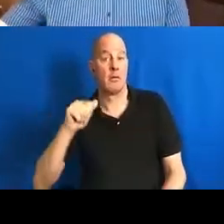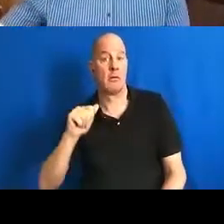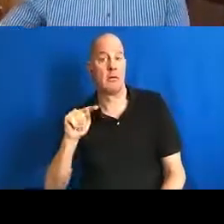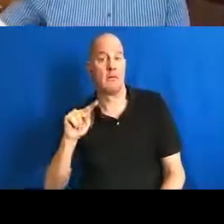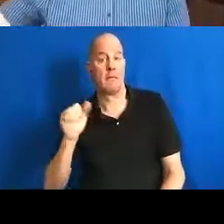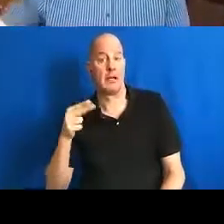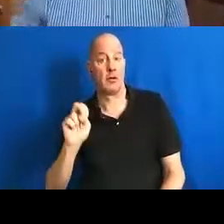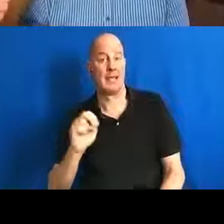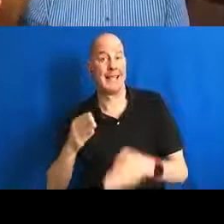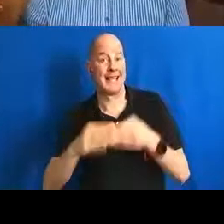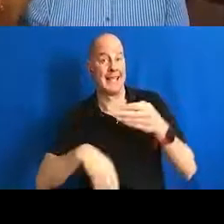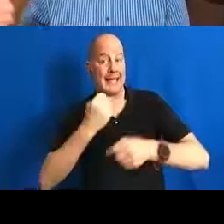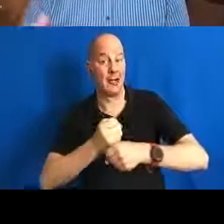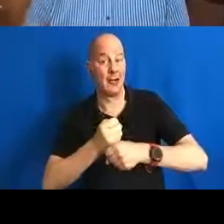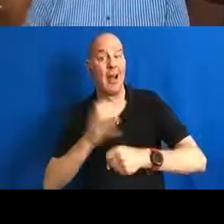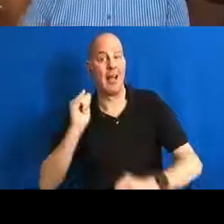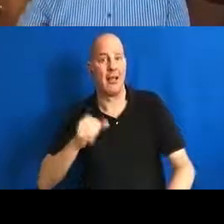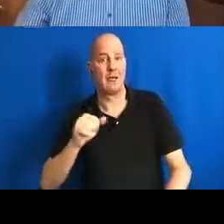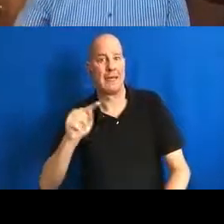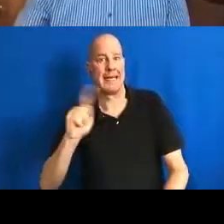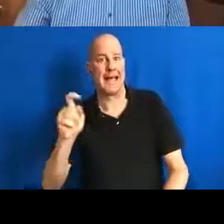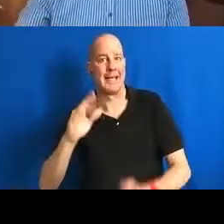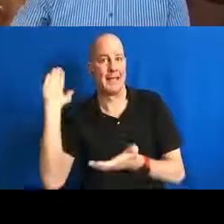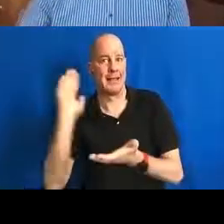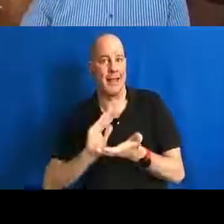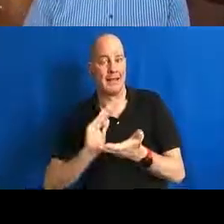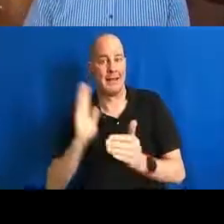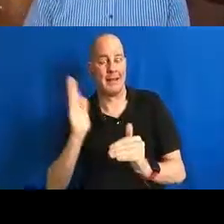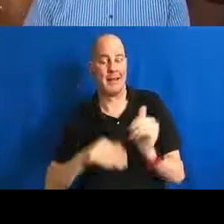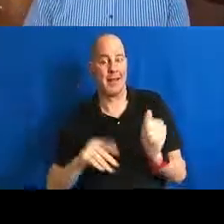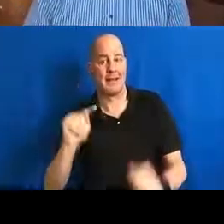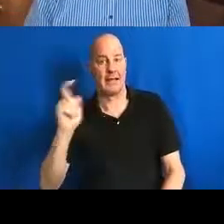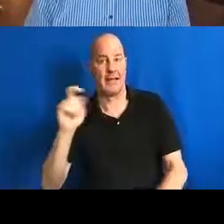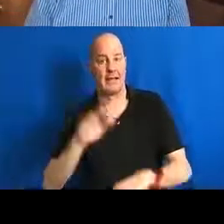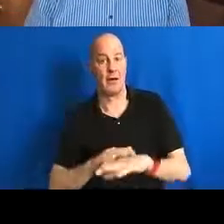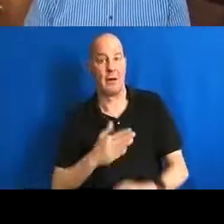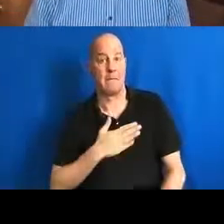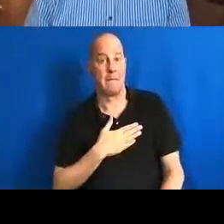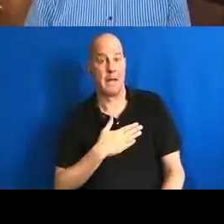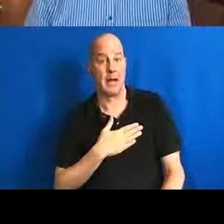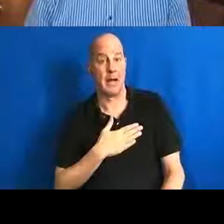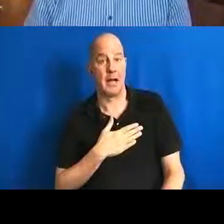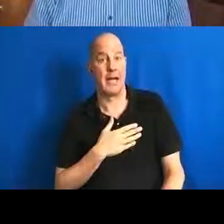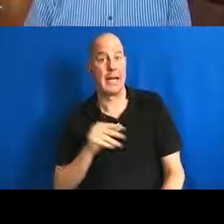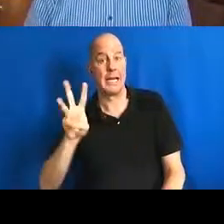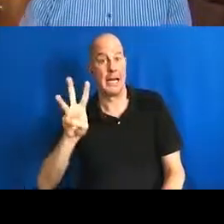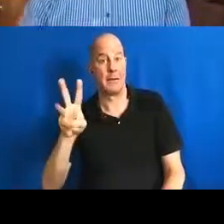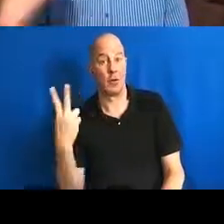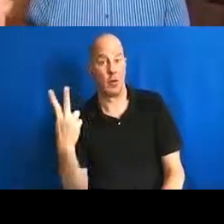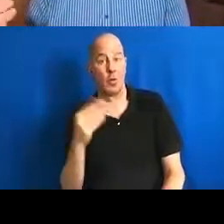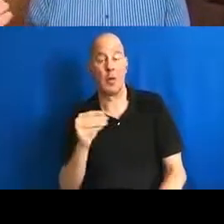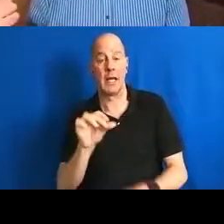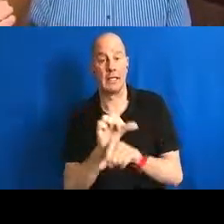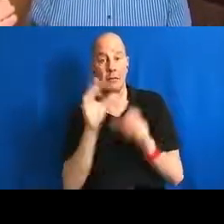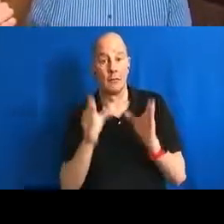That patronage is going to be taxed a lot less than the taxes on my W-2s as an employee. And so